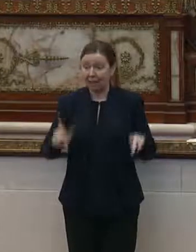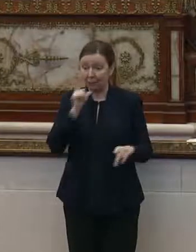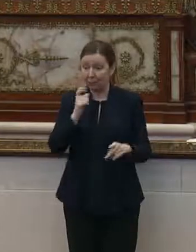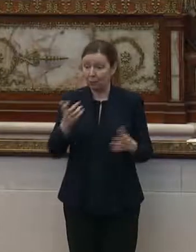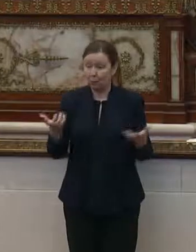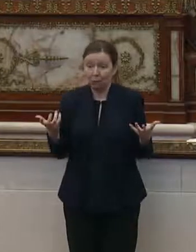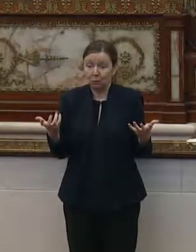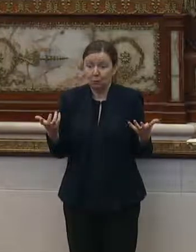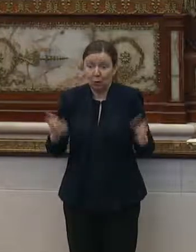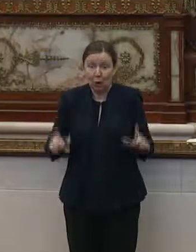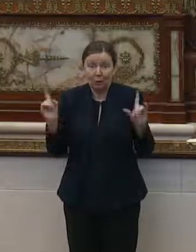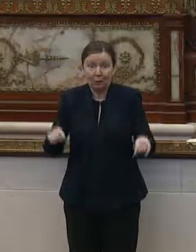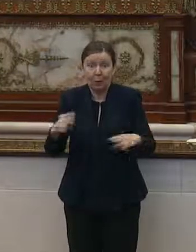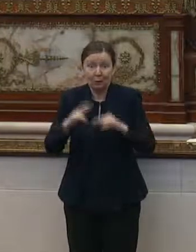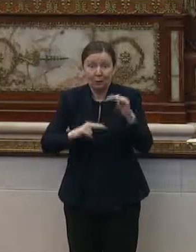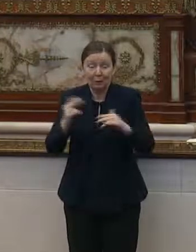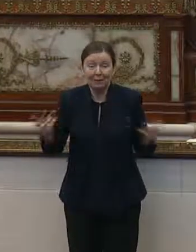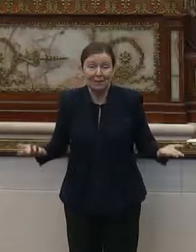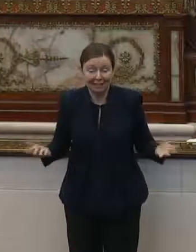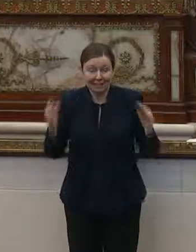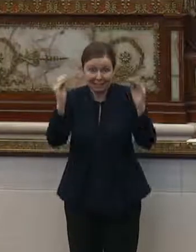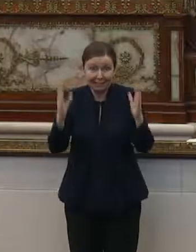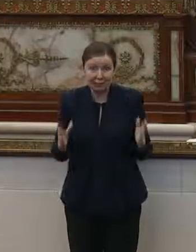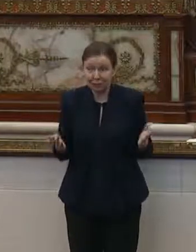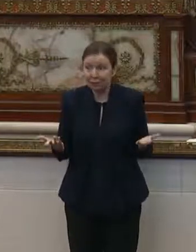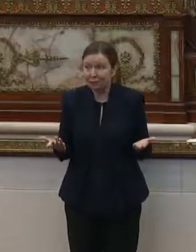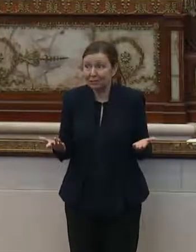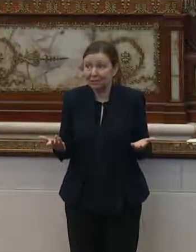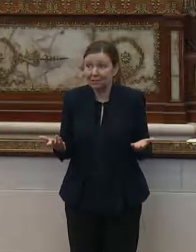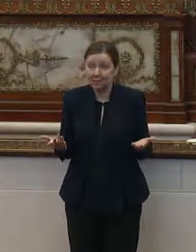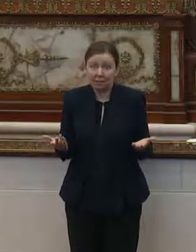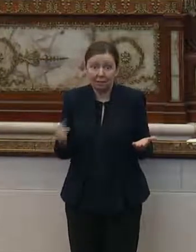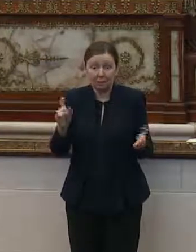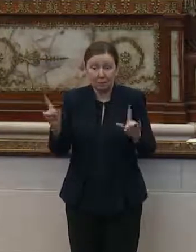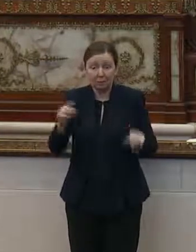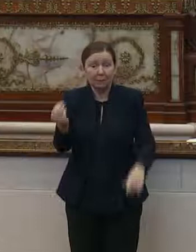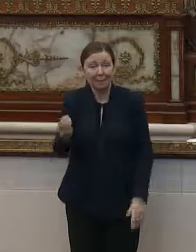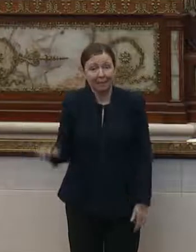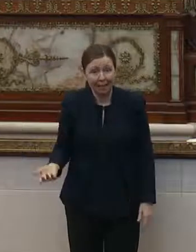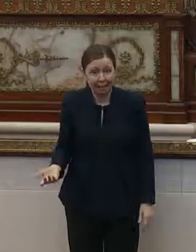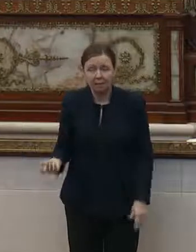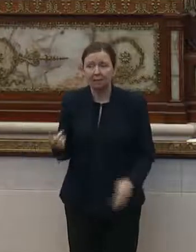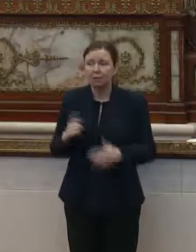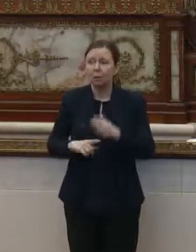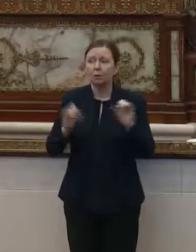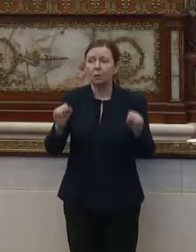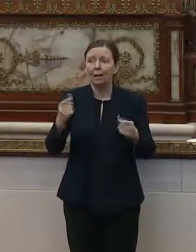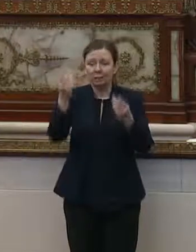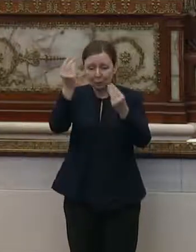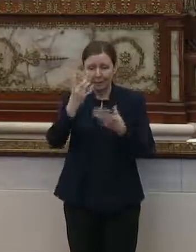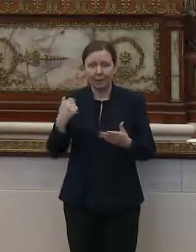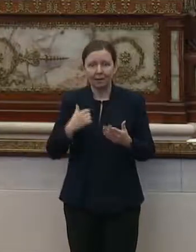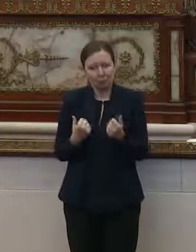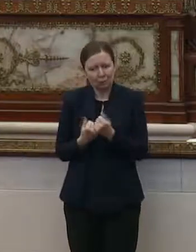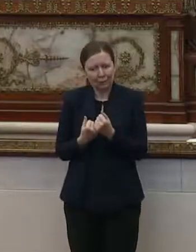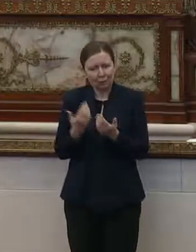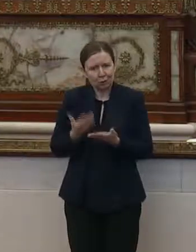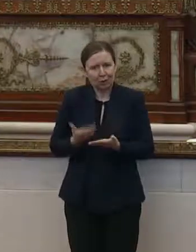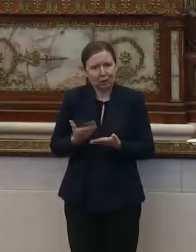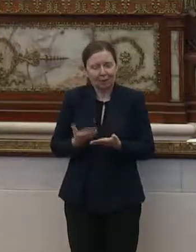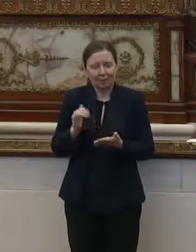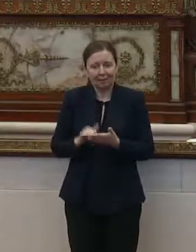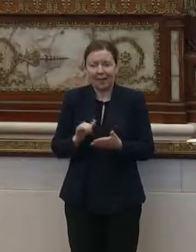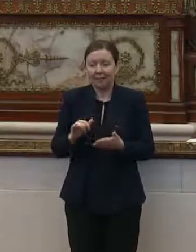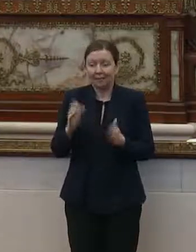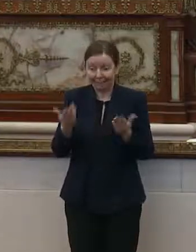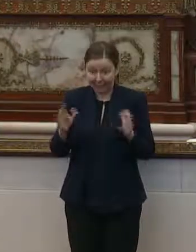don't want to come into the building, which is the teachers who are set to come on Monday. What can you tell us to reassure us that this